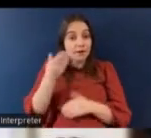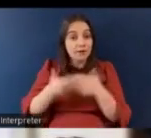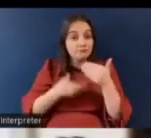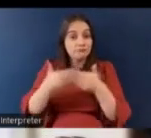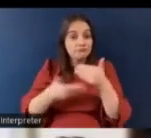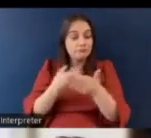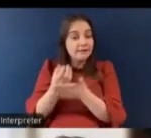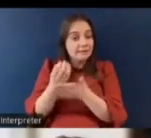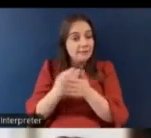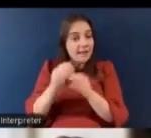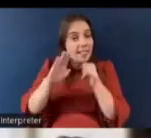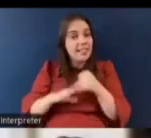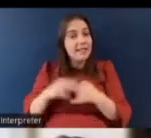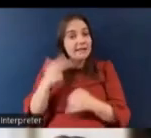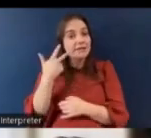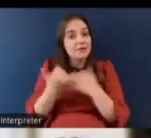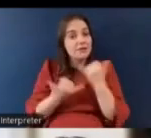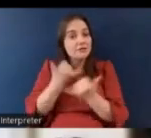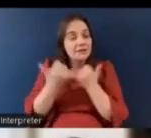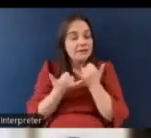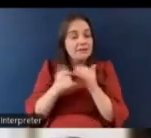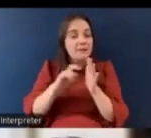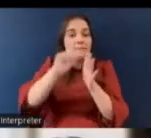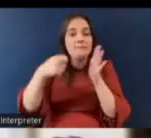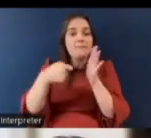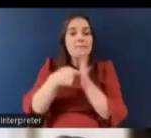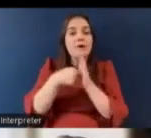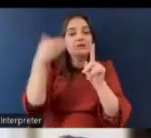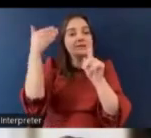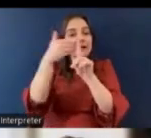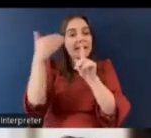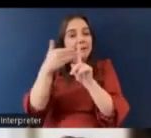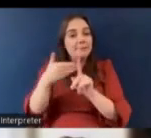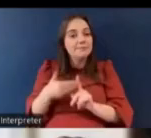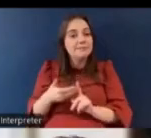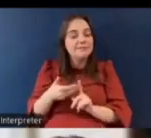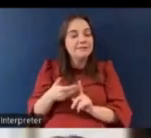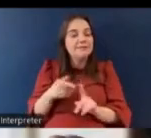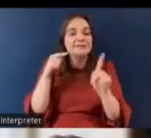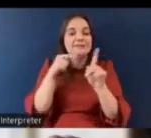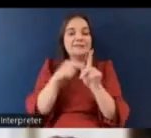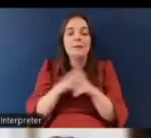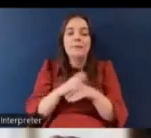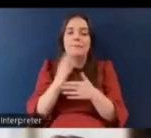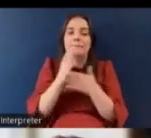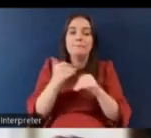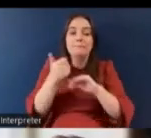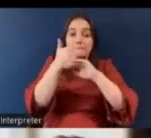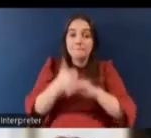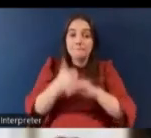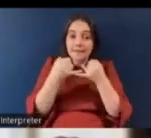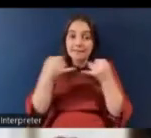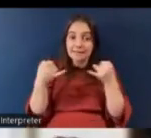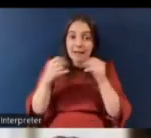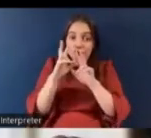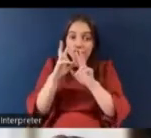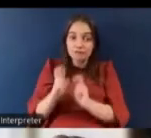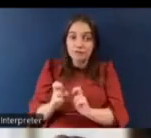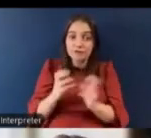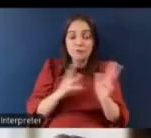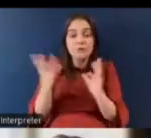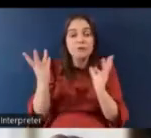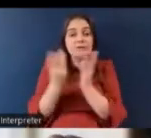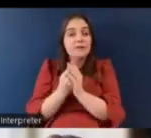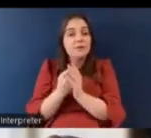the last 3 years our project's kind of key outputs. And we did a piece of baseline research with the University